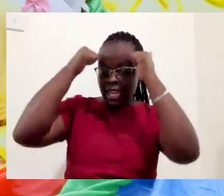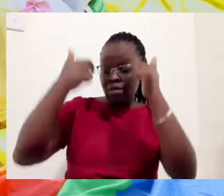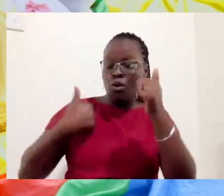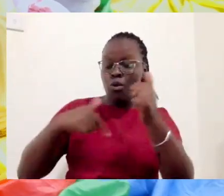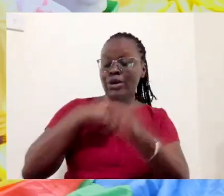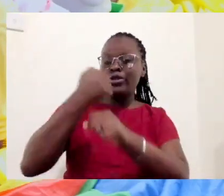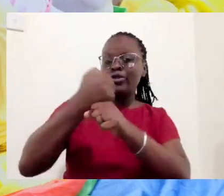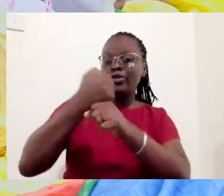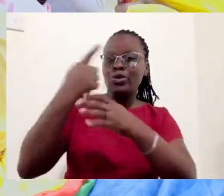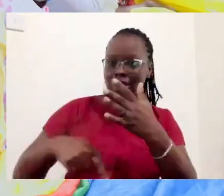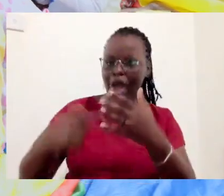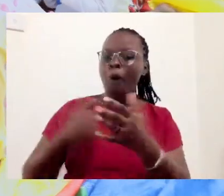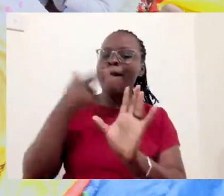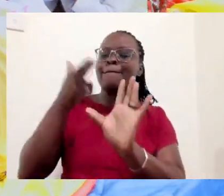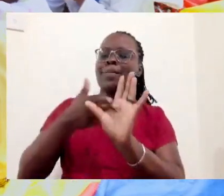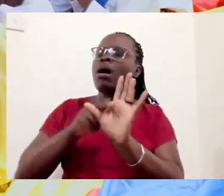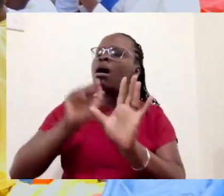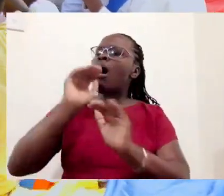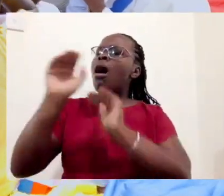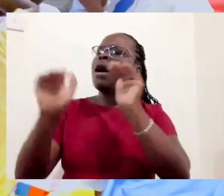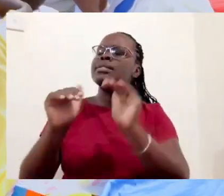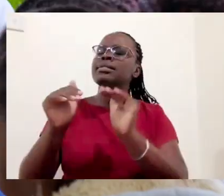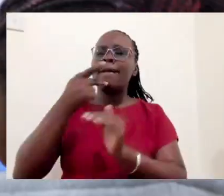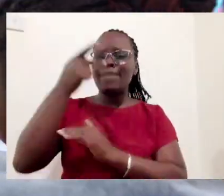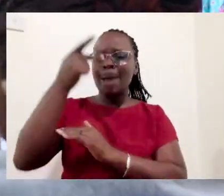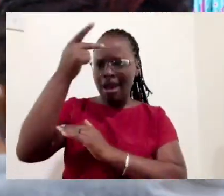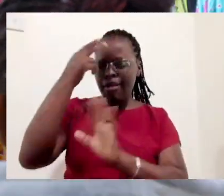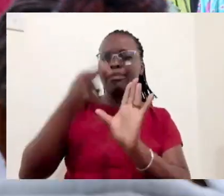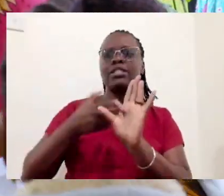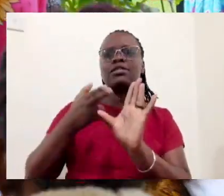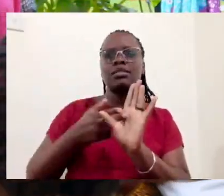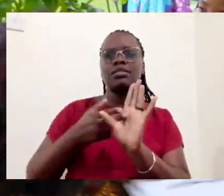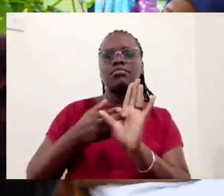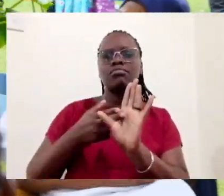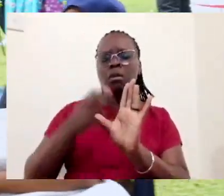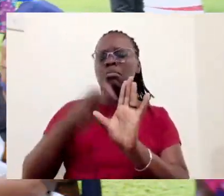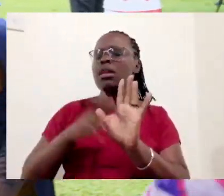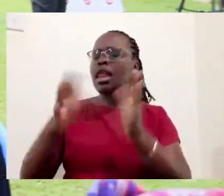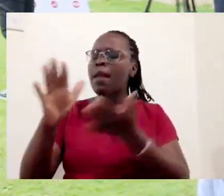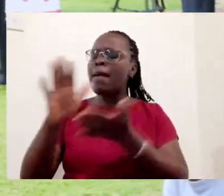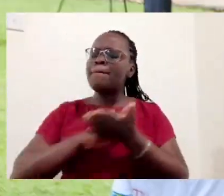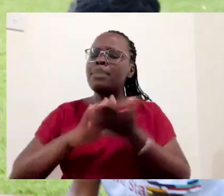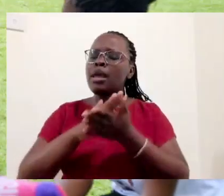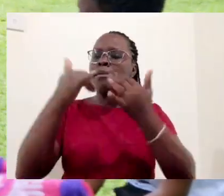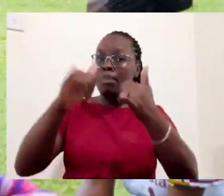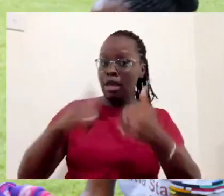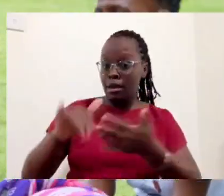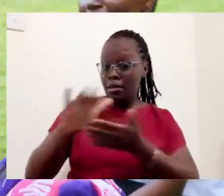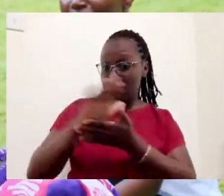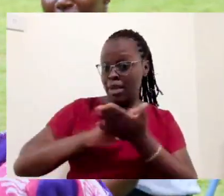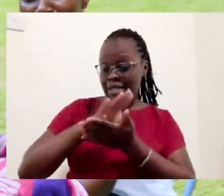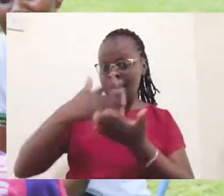Elimu, we do it by engaging caregivers or the parents actively in play-based learning. We